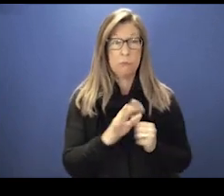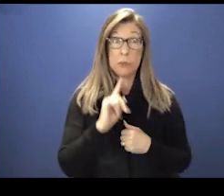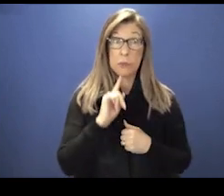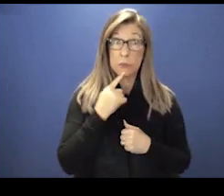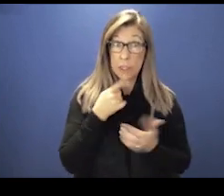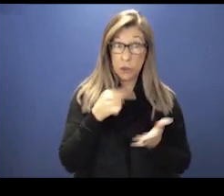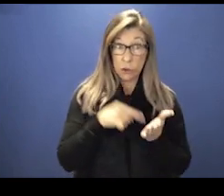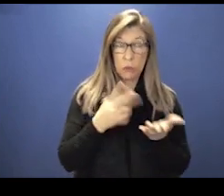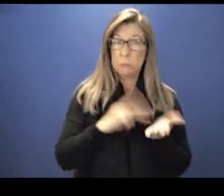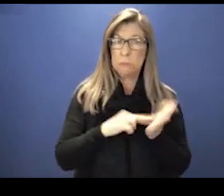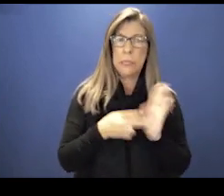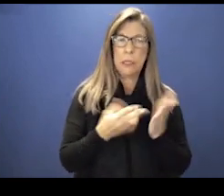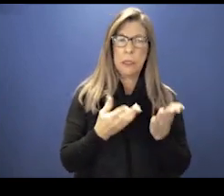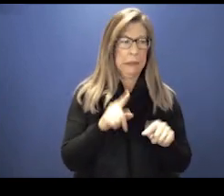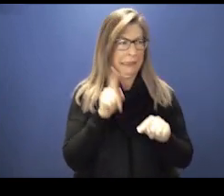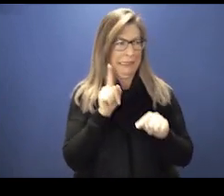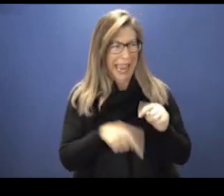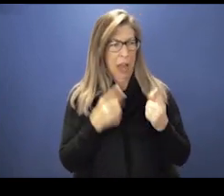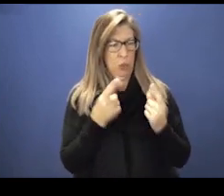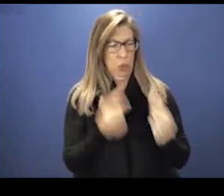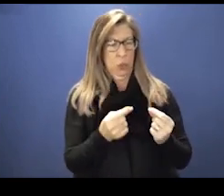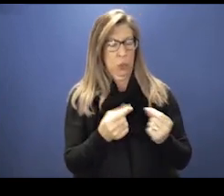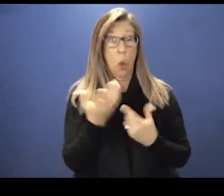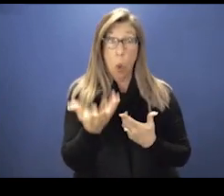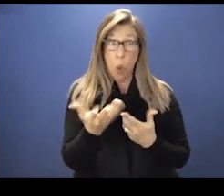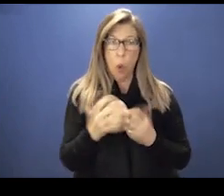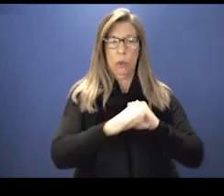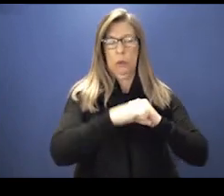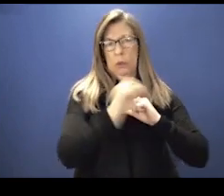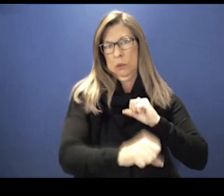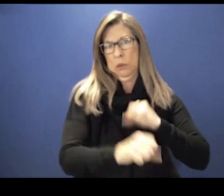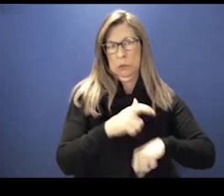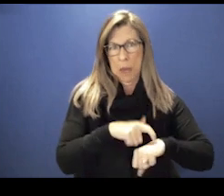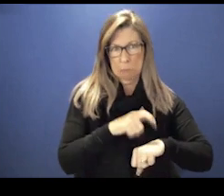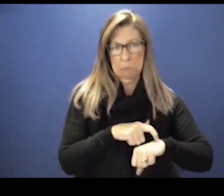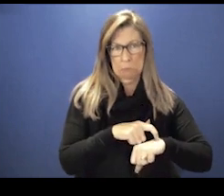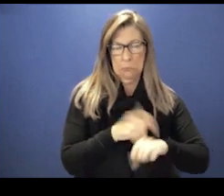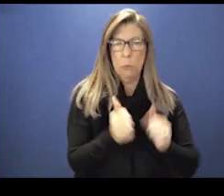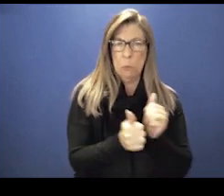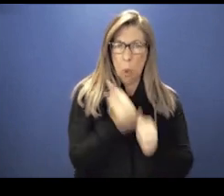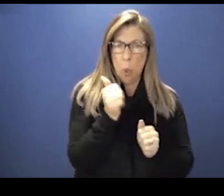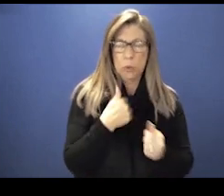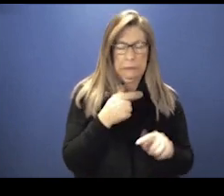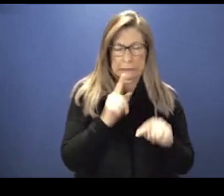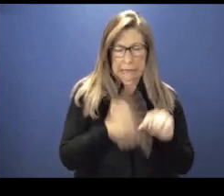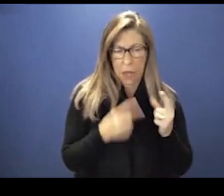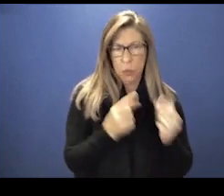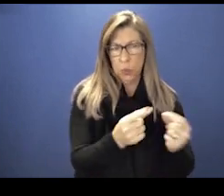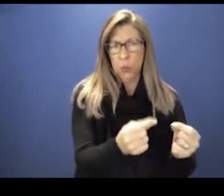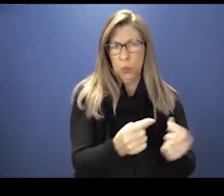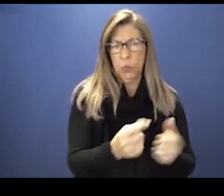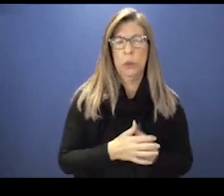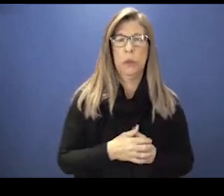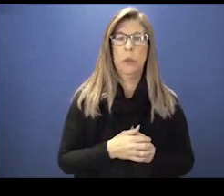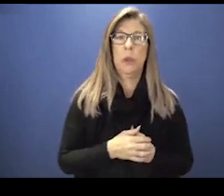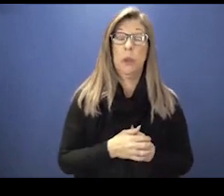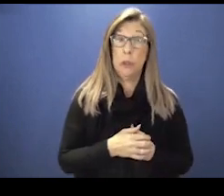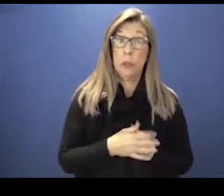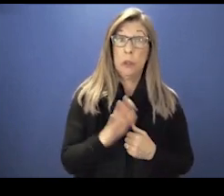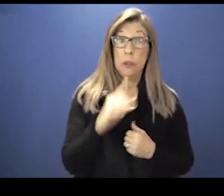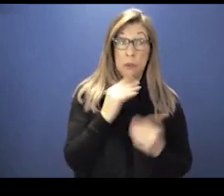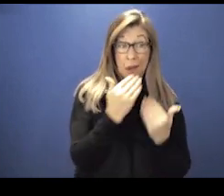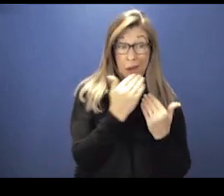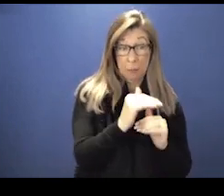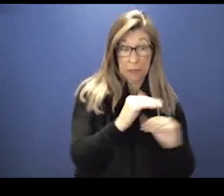is defined as unable to or took an inordinate amount of time, all or substantially all of the time.